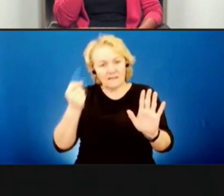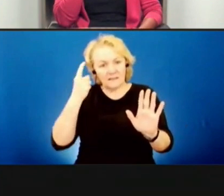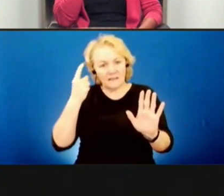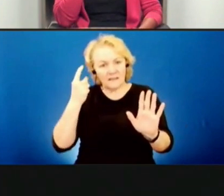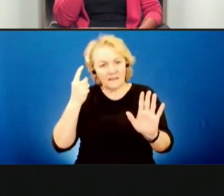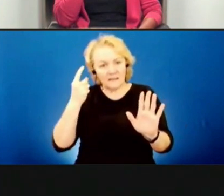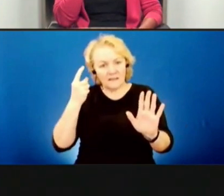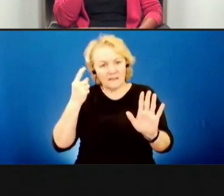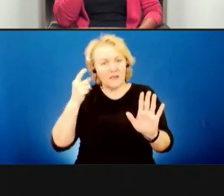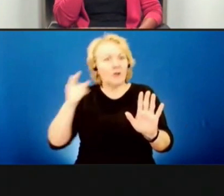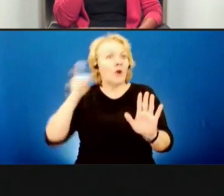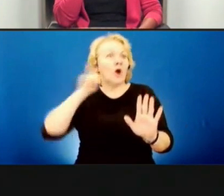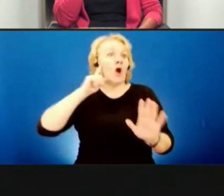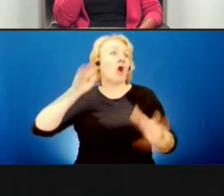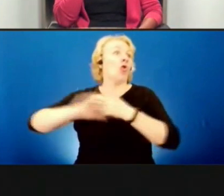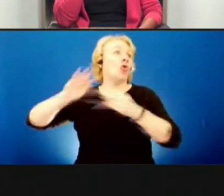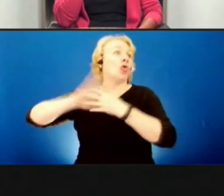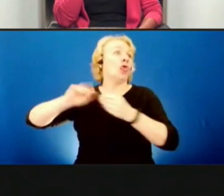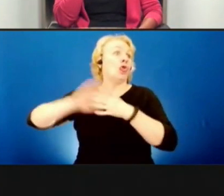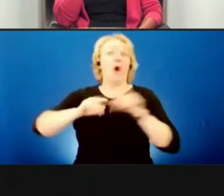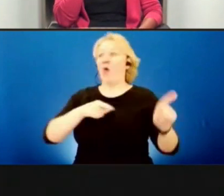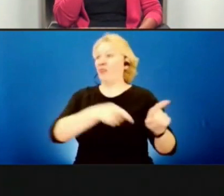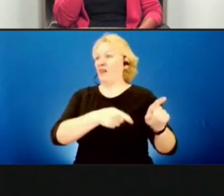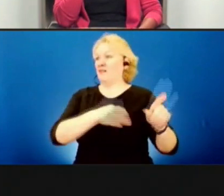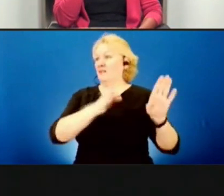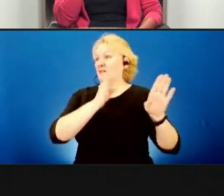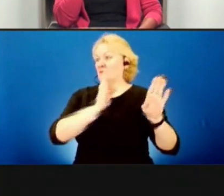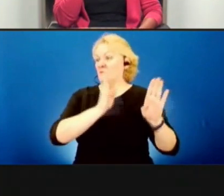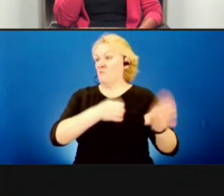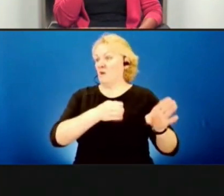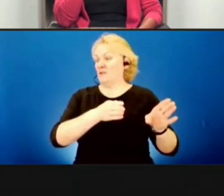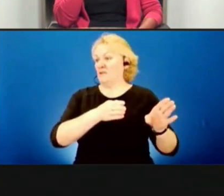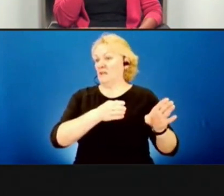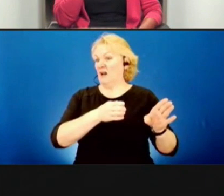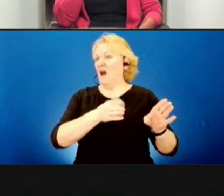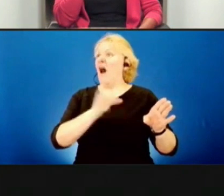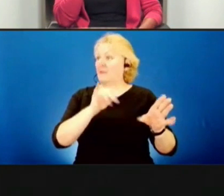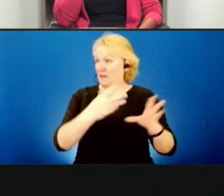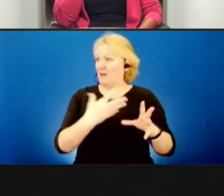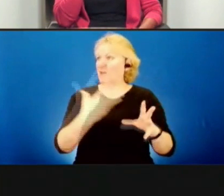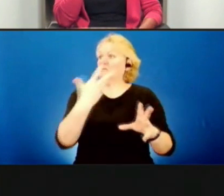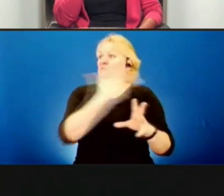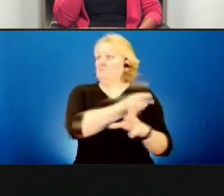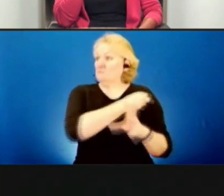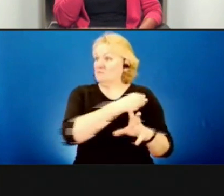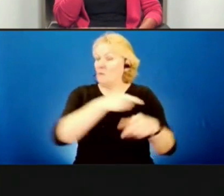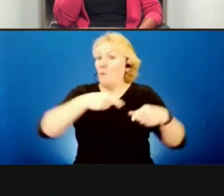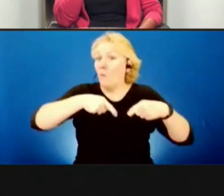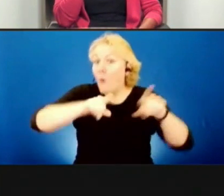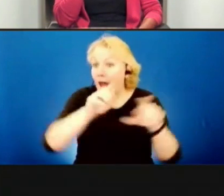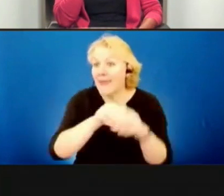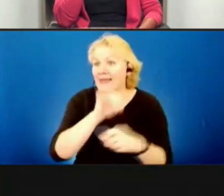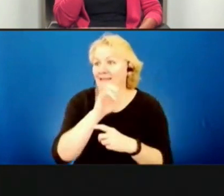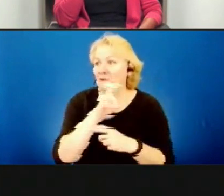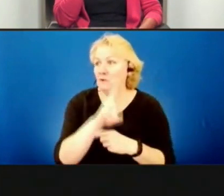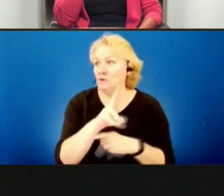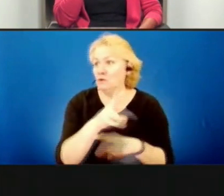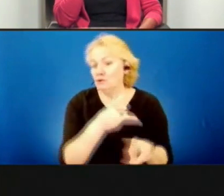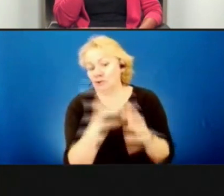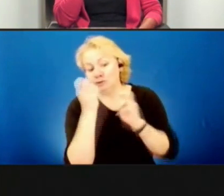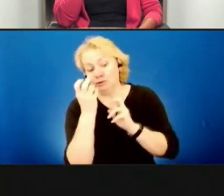have heard stories of patients who asked for the vaccine in the ICU, and at